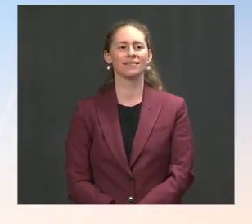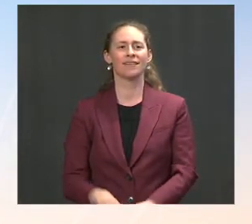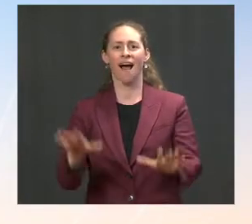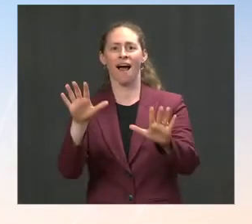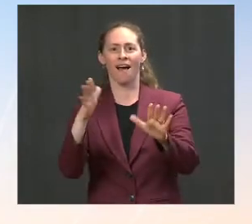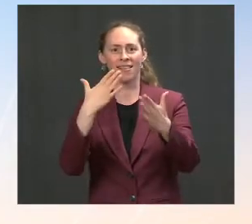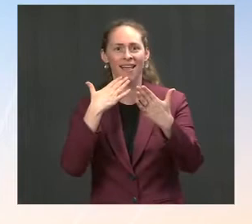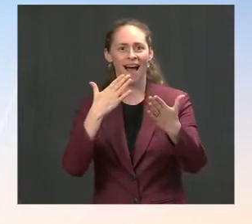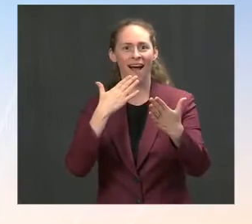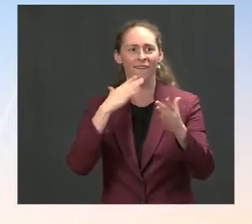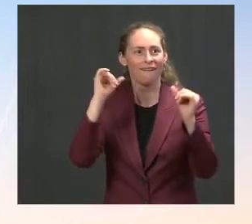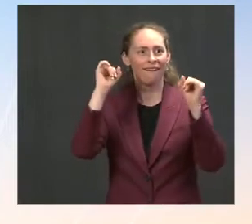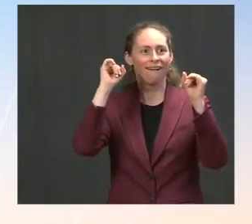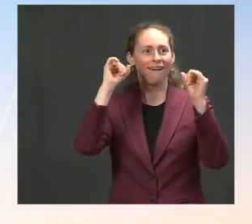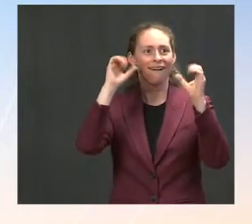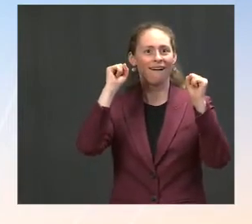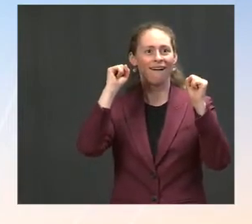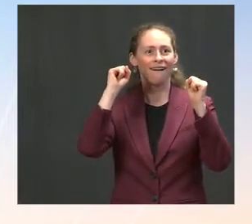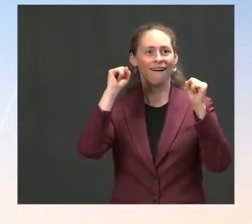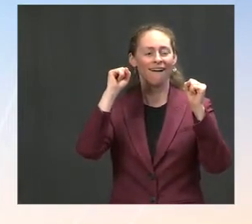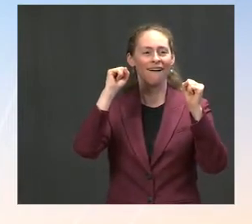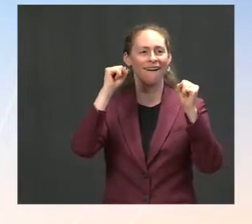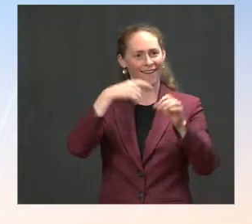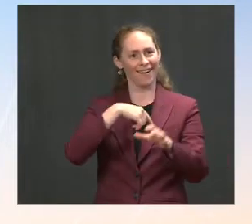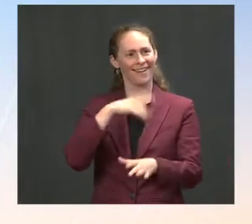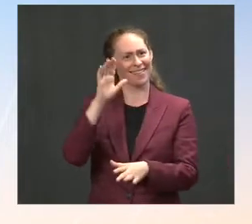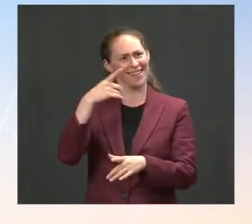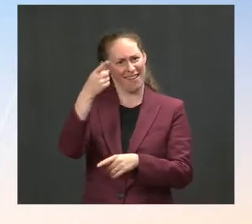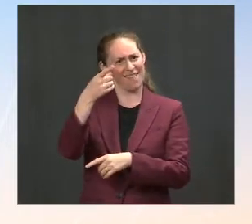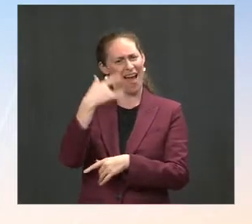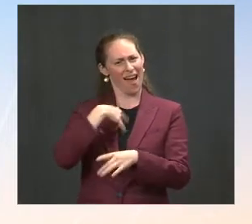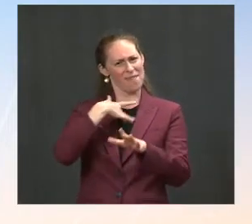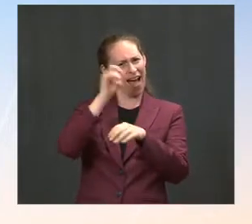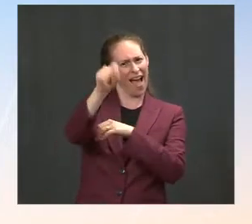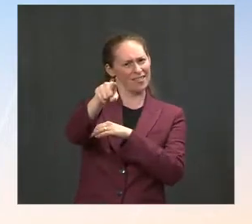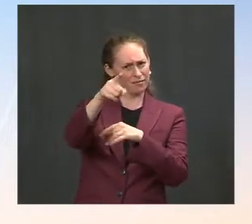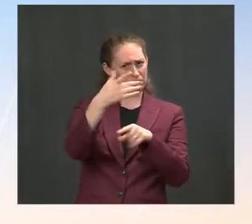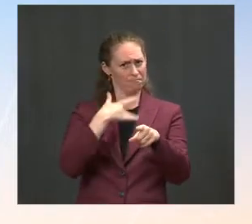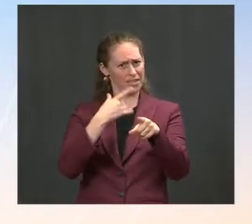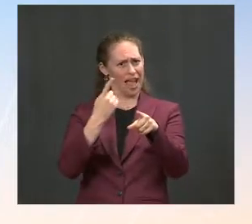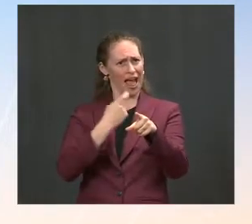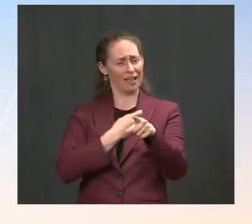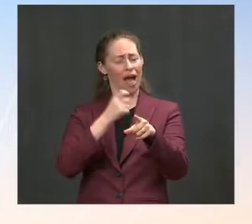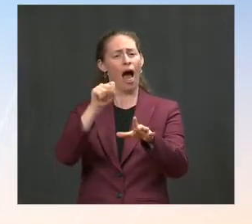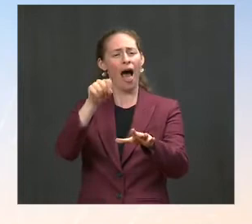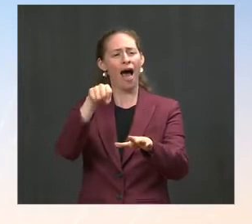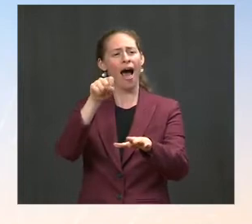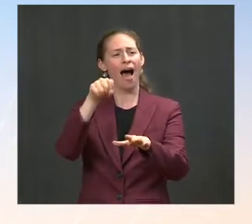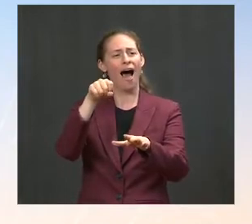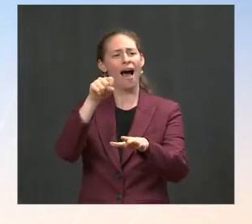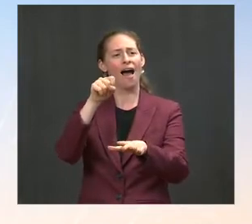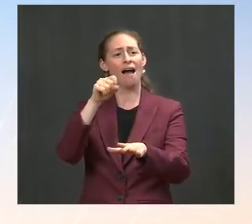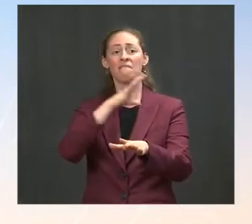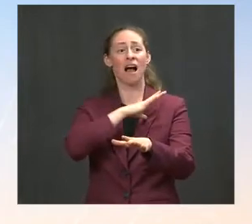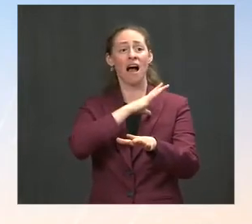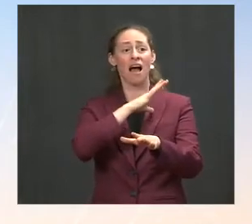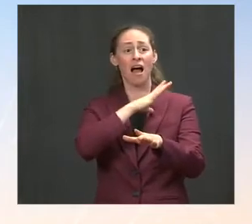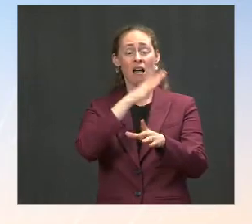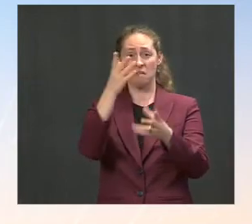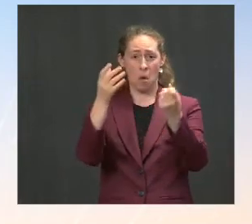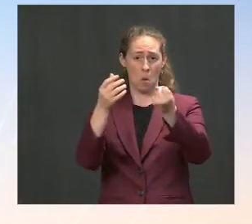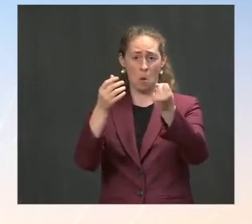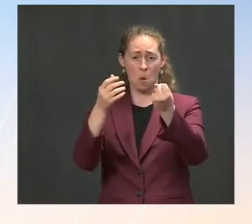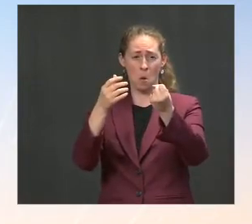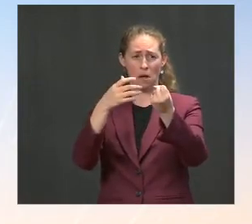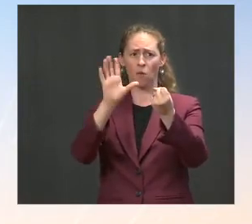We've talked a You lot. didn't raise your hand, but you usually have a question. I often do. We've talked a lot. I'll go to the back too. See, now